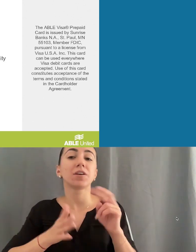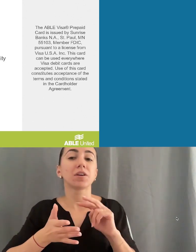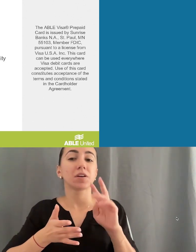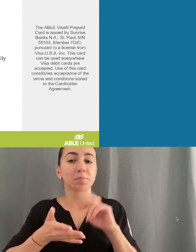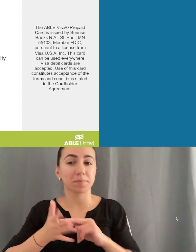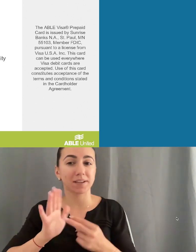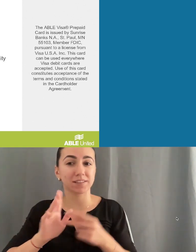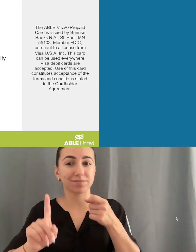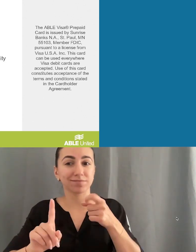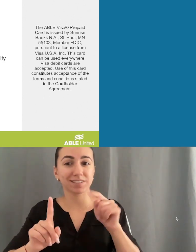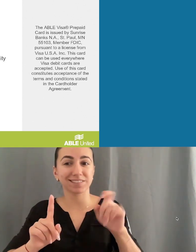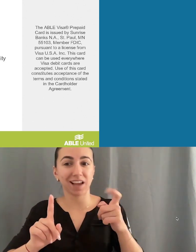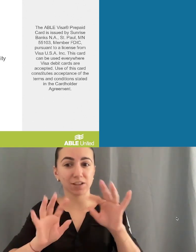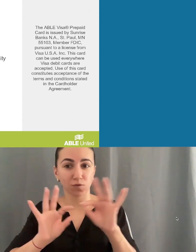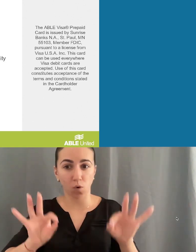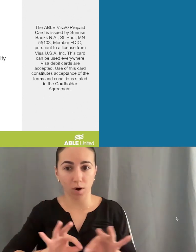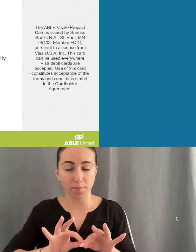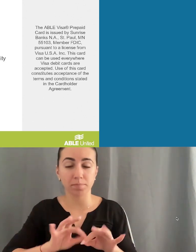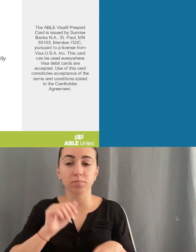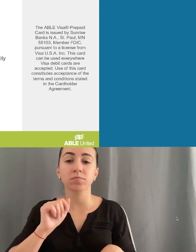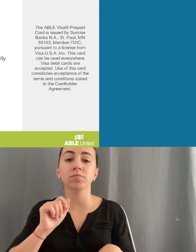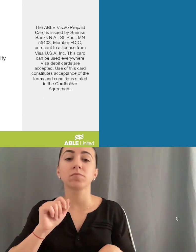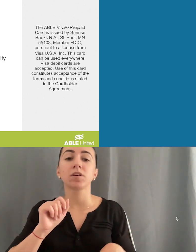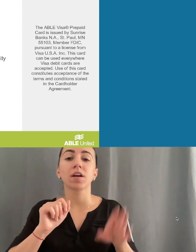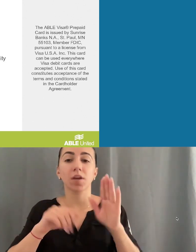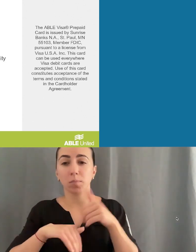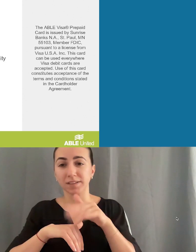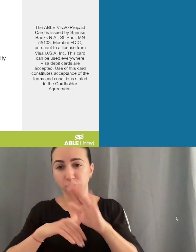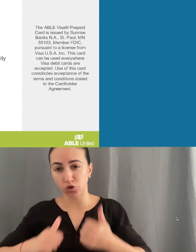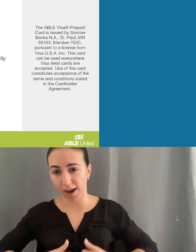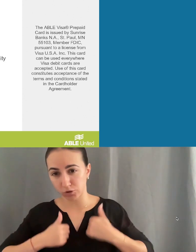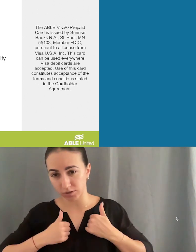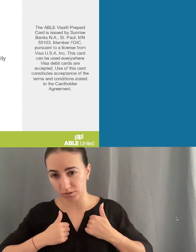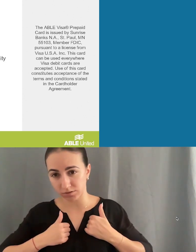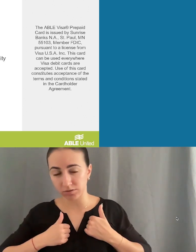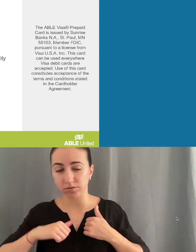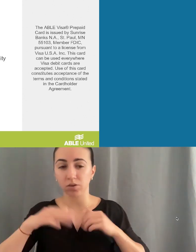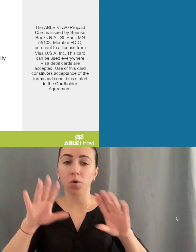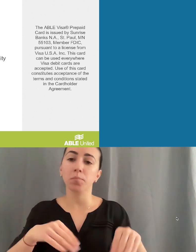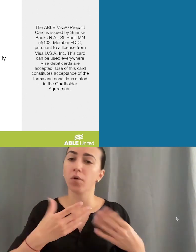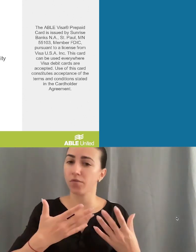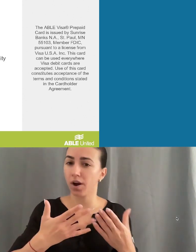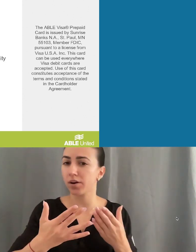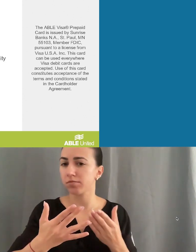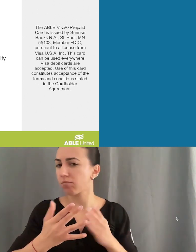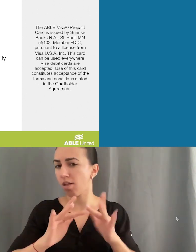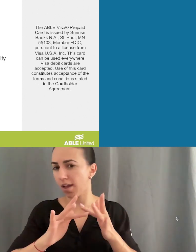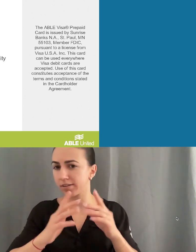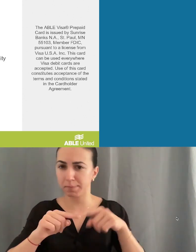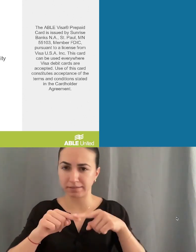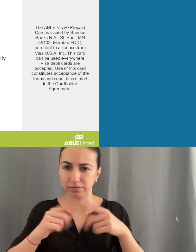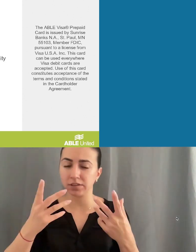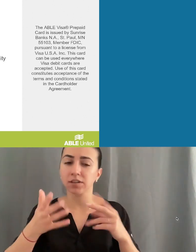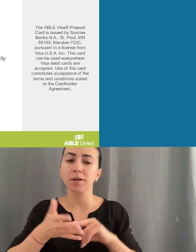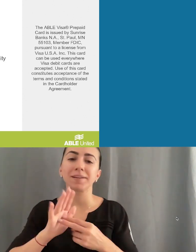forms. Those tax forms will be sent to the permanent address or provided to you electronically. Basically,